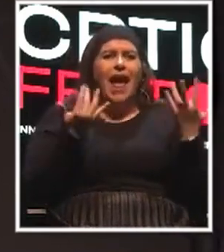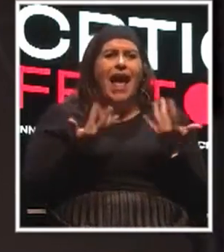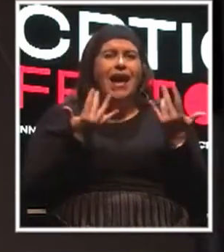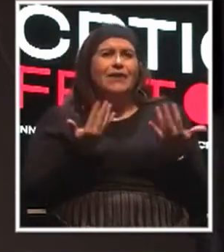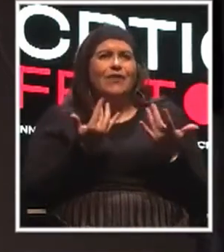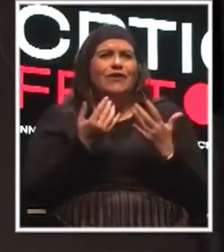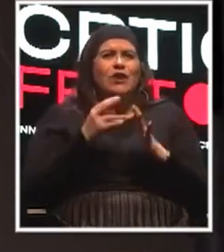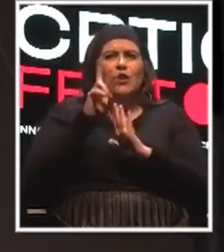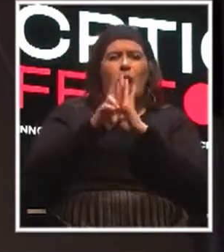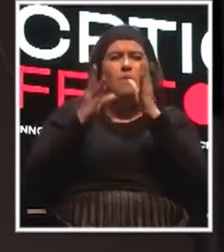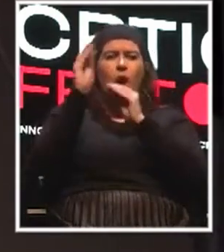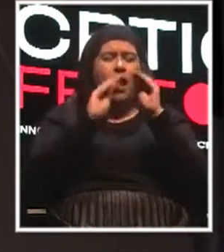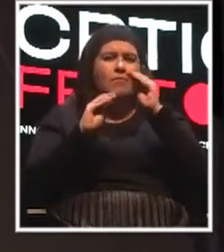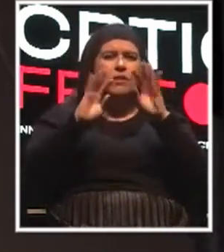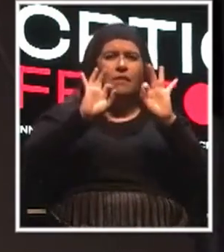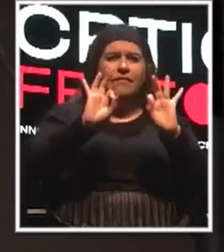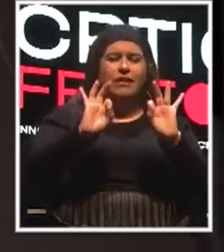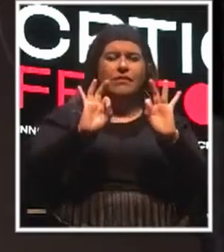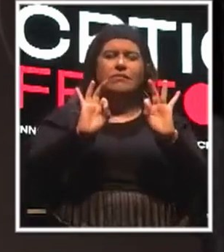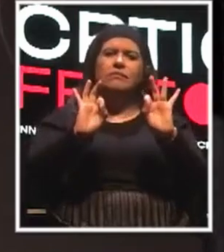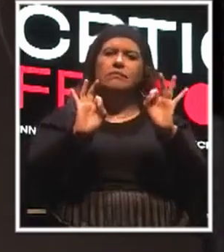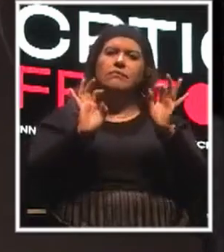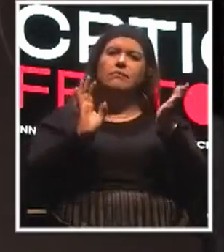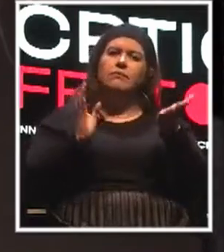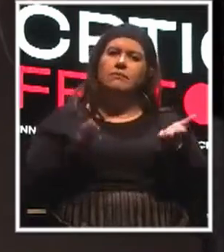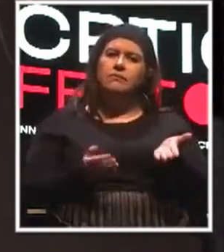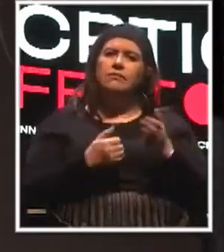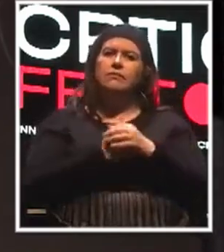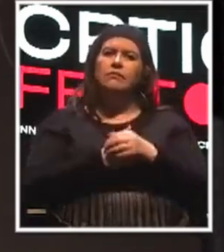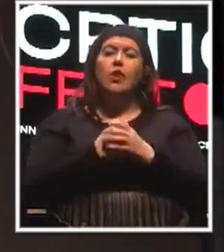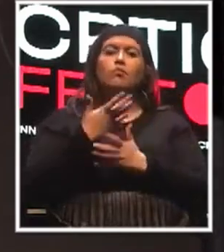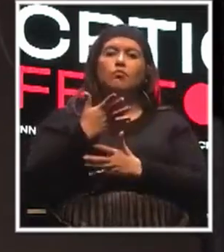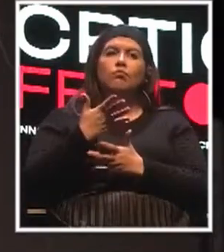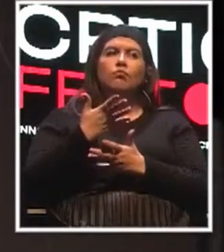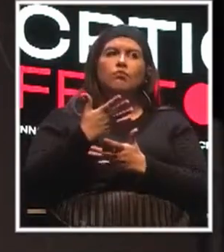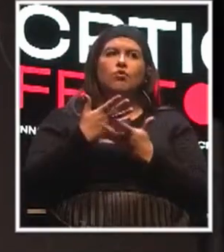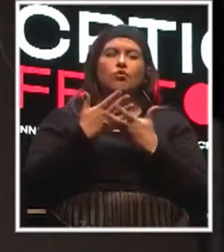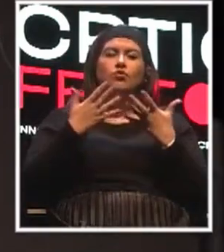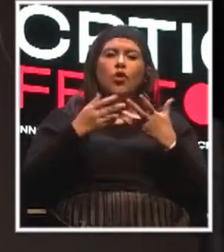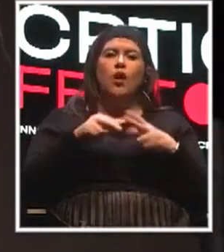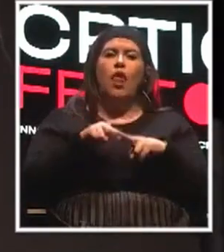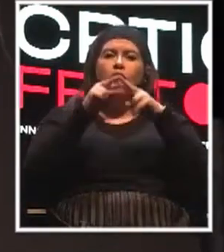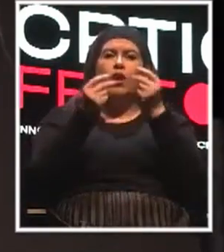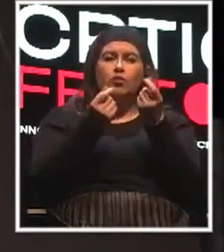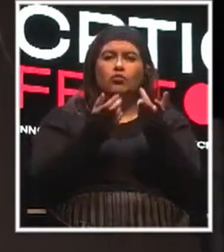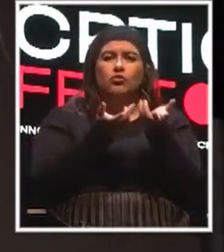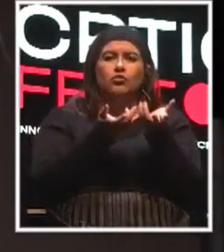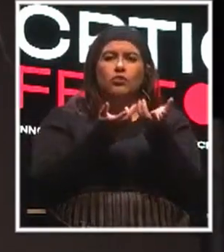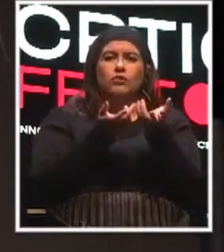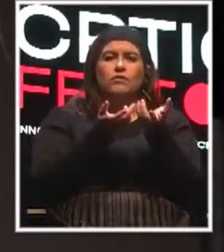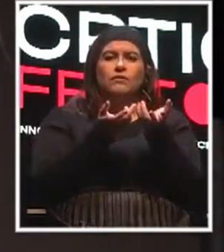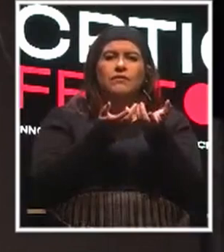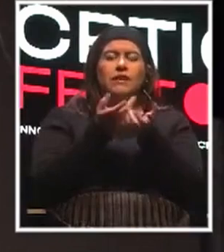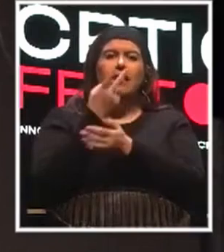right? That's that resource intensive. How do you do that when kids are watching TikTok